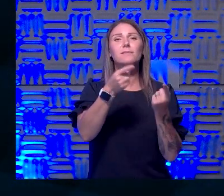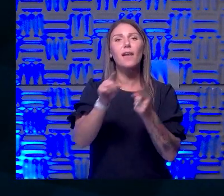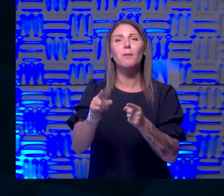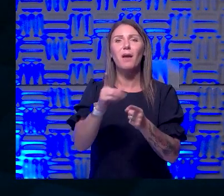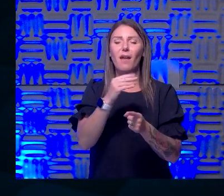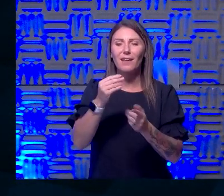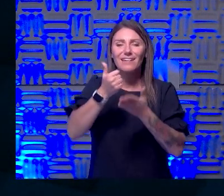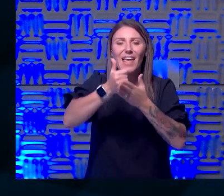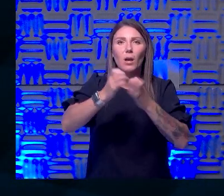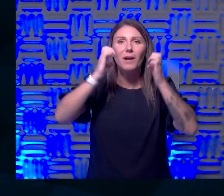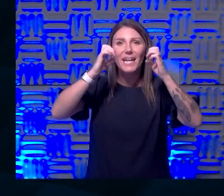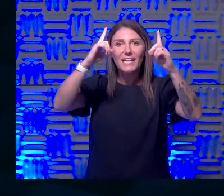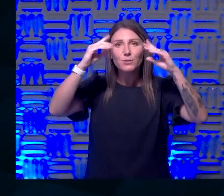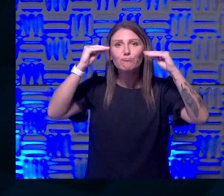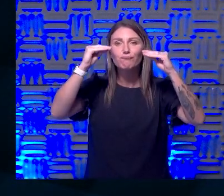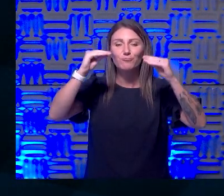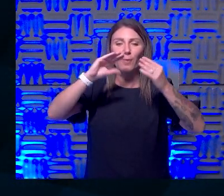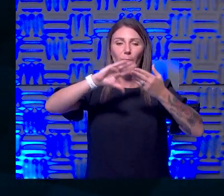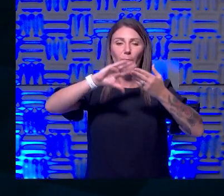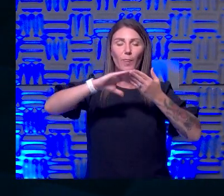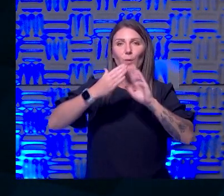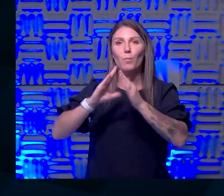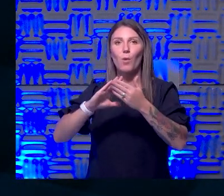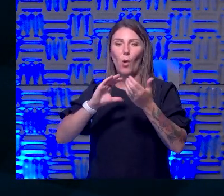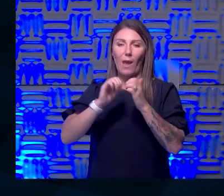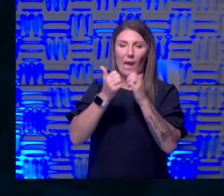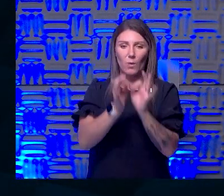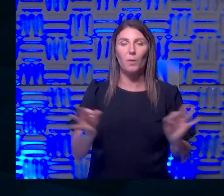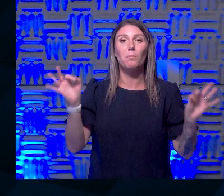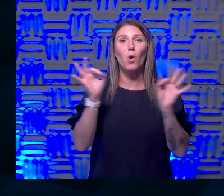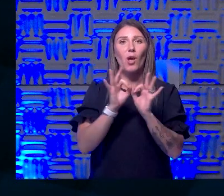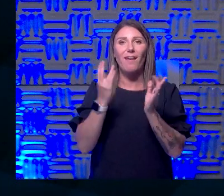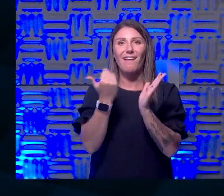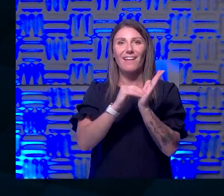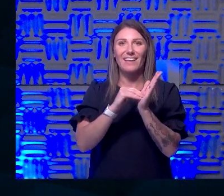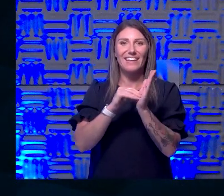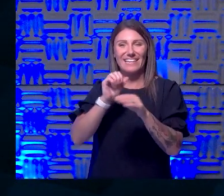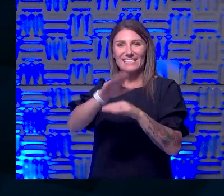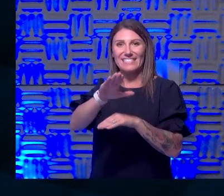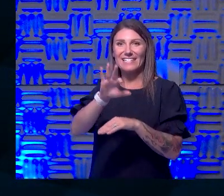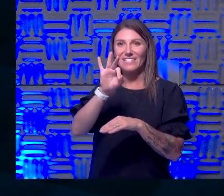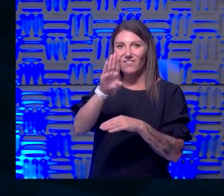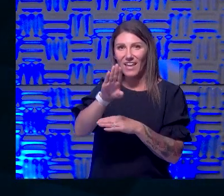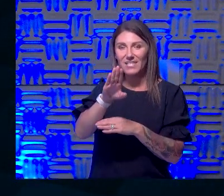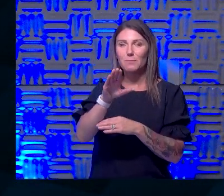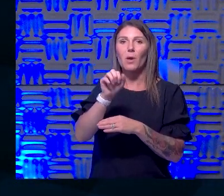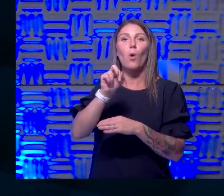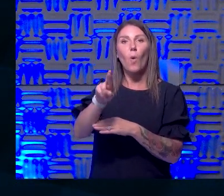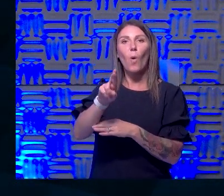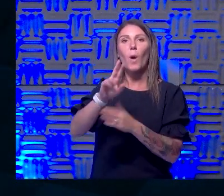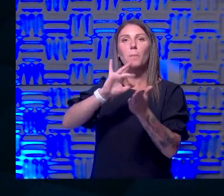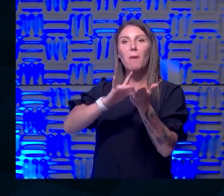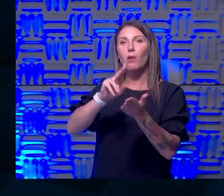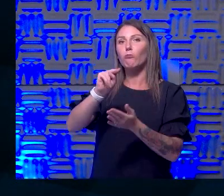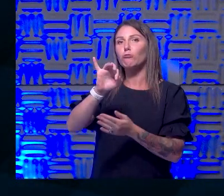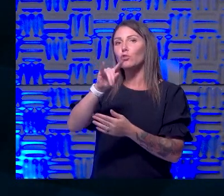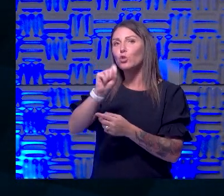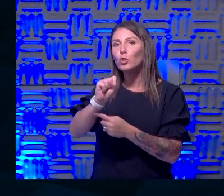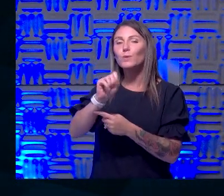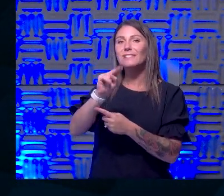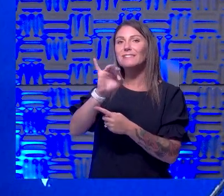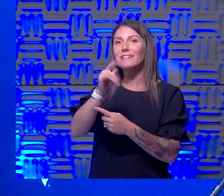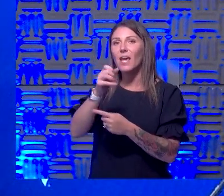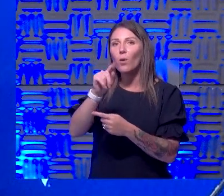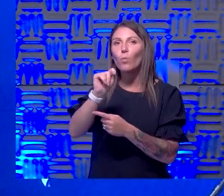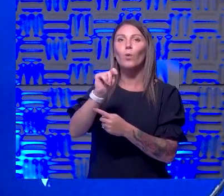really educate the community on how so important this is. Again, you can send those stories to Facebook or Medical News Network at kumc.edu.